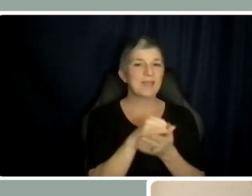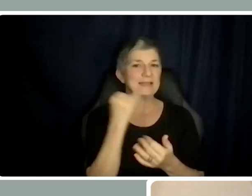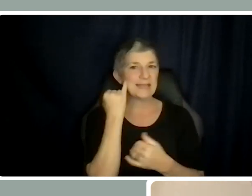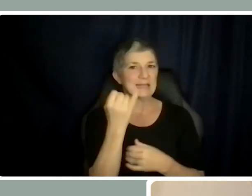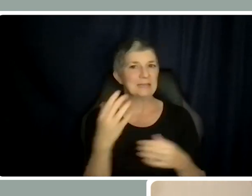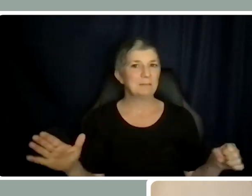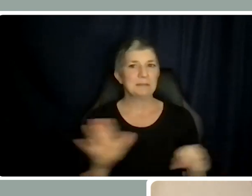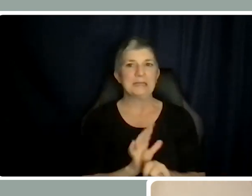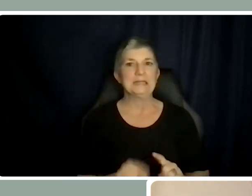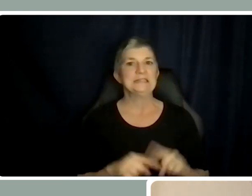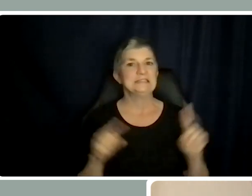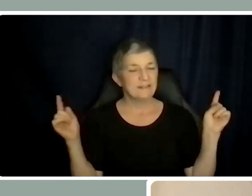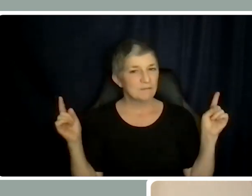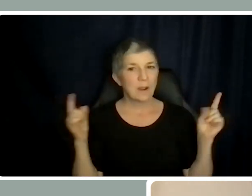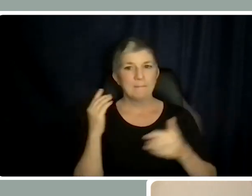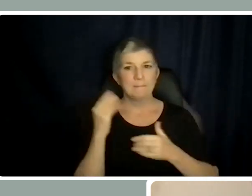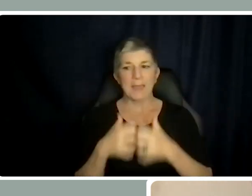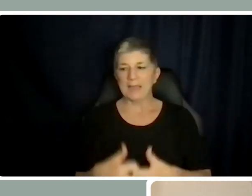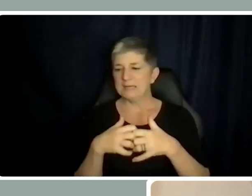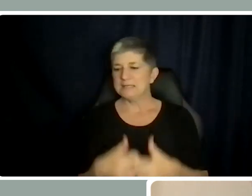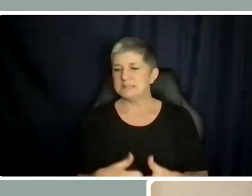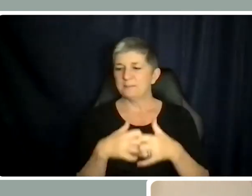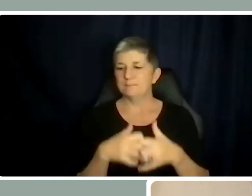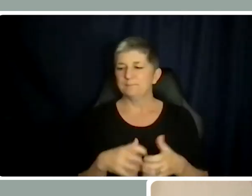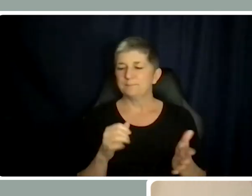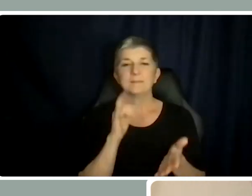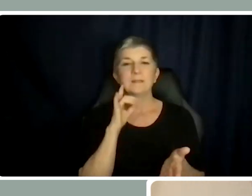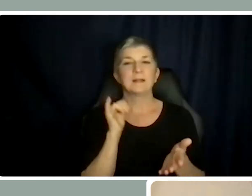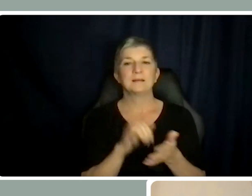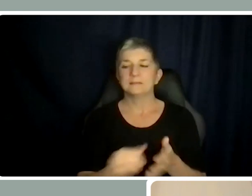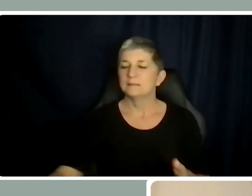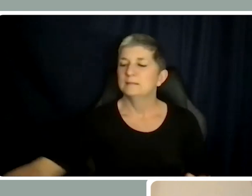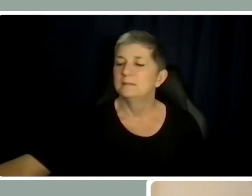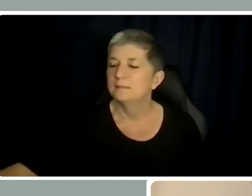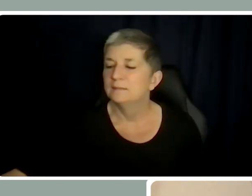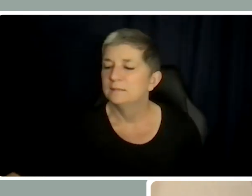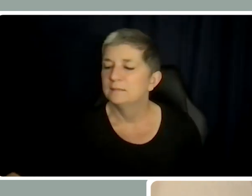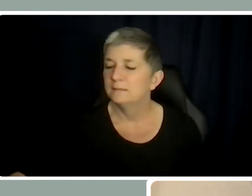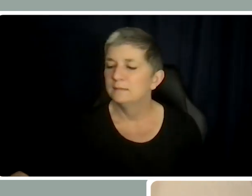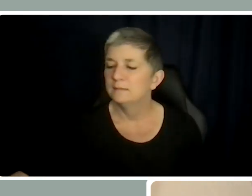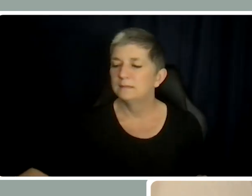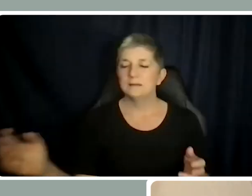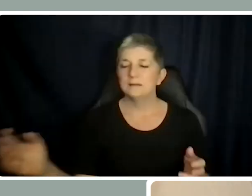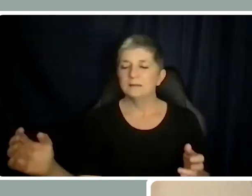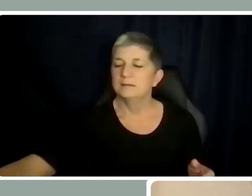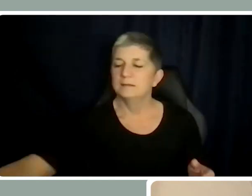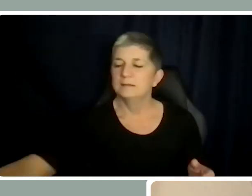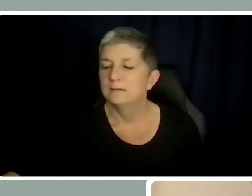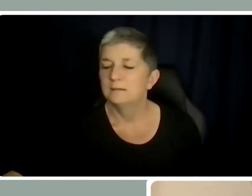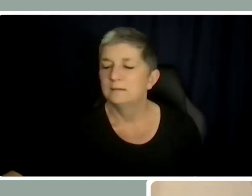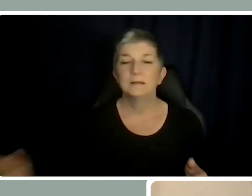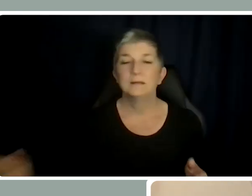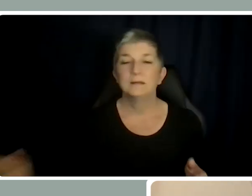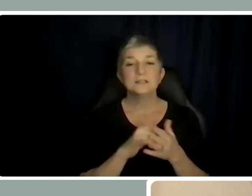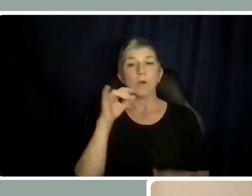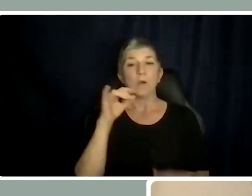totally different mechanism of immunotherapy compared to chemotherapy or anti-HER2 treatments. So immunotherapy, and I get questions about this all